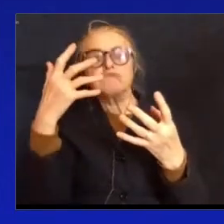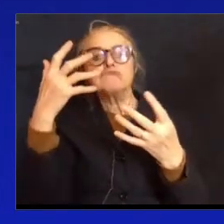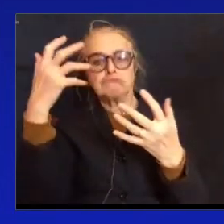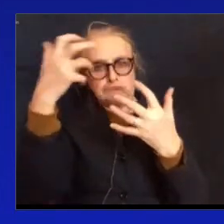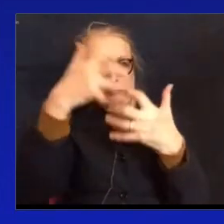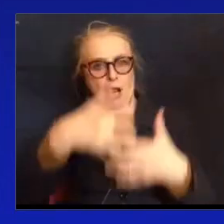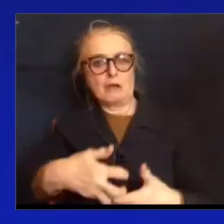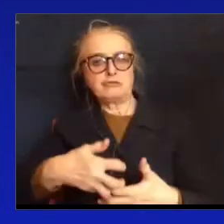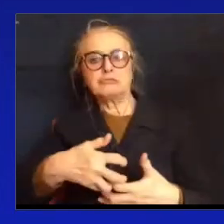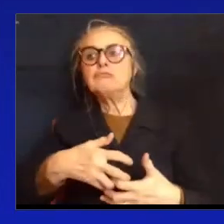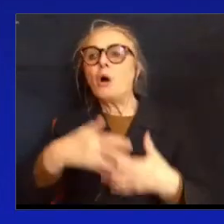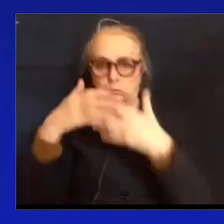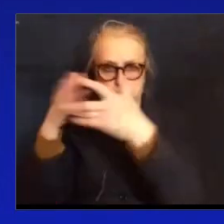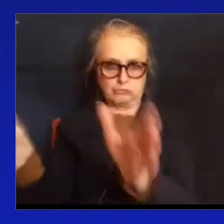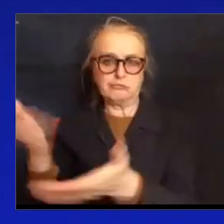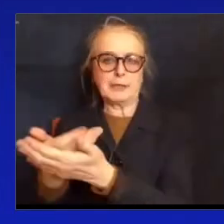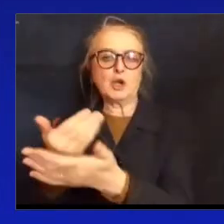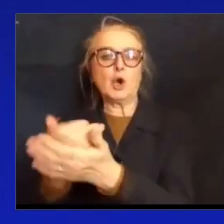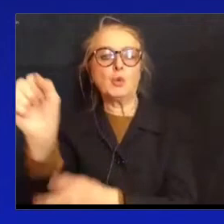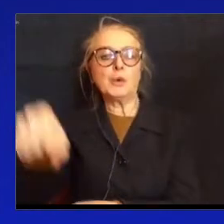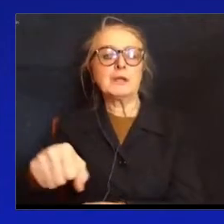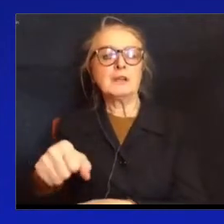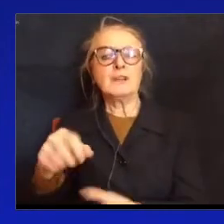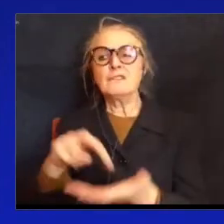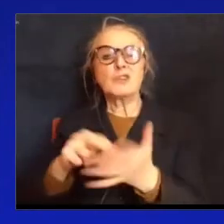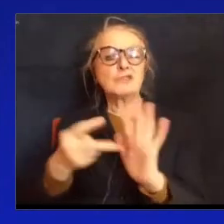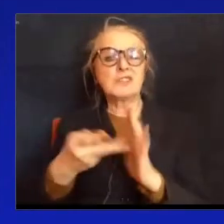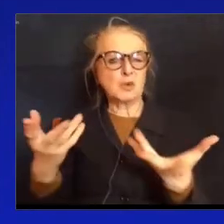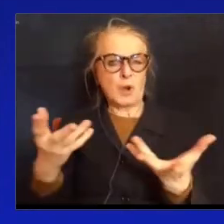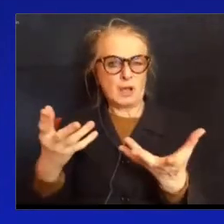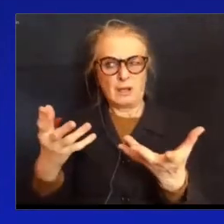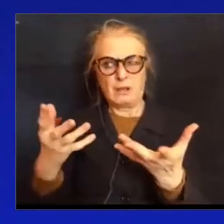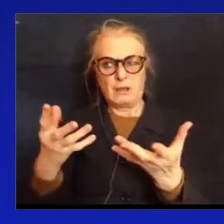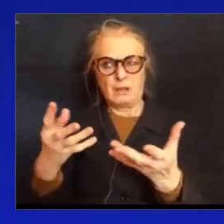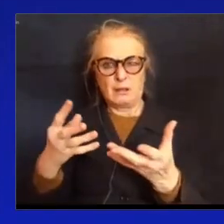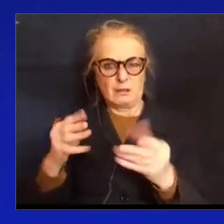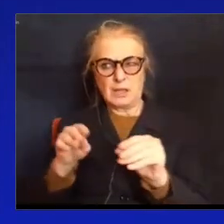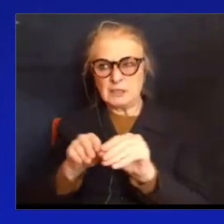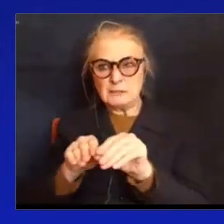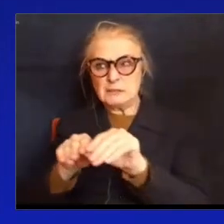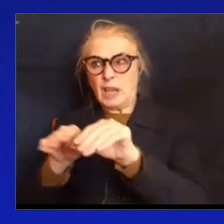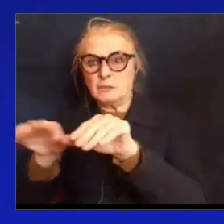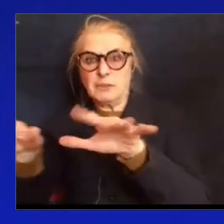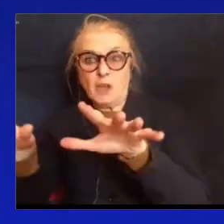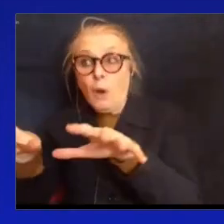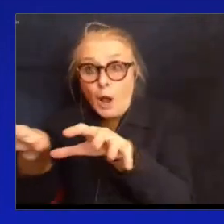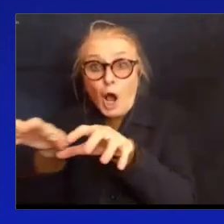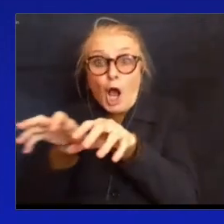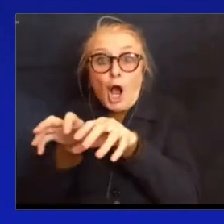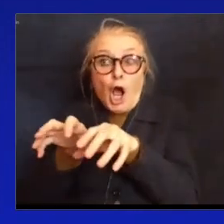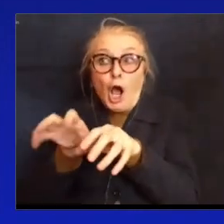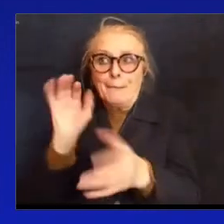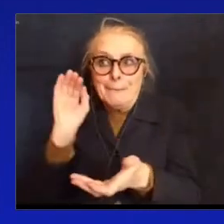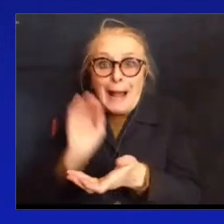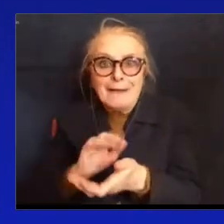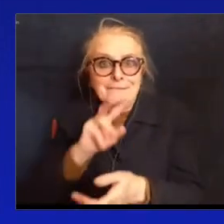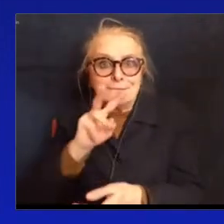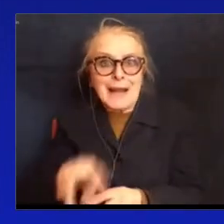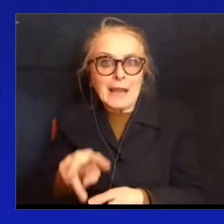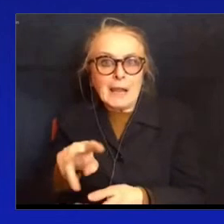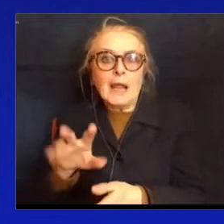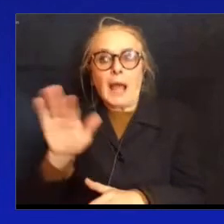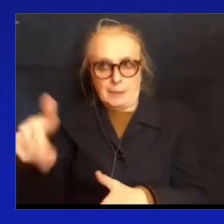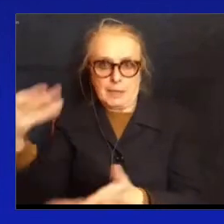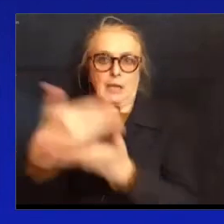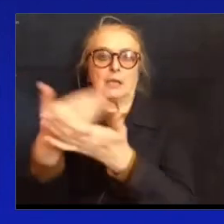order to reopen our schools? And if so, is Ottawa close to that? Thank you.